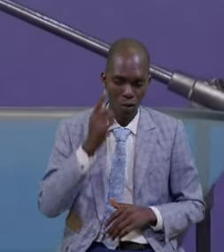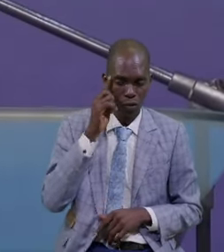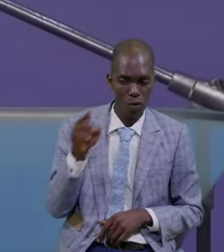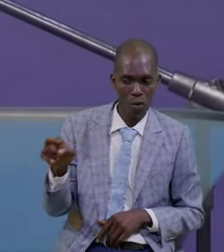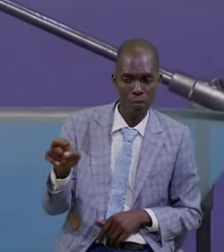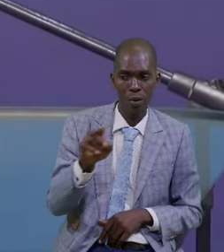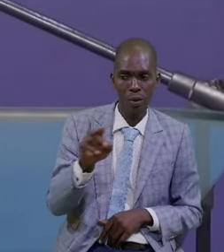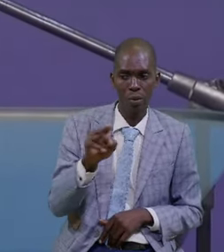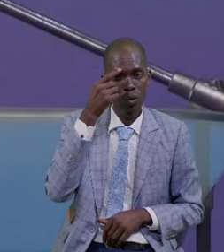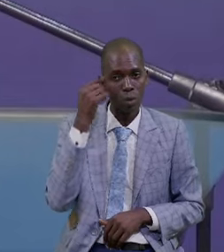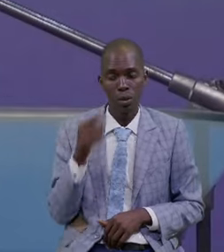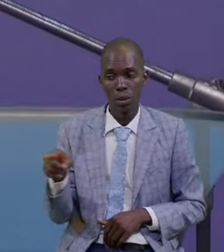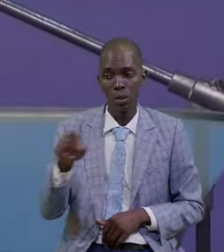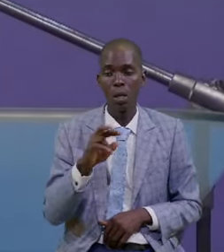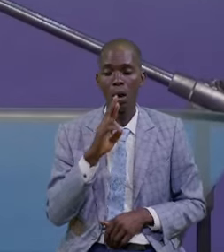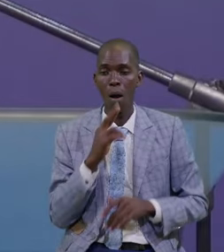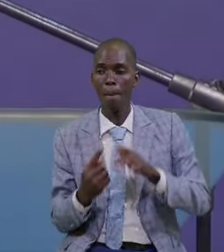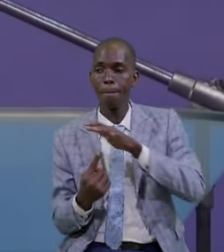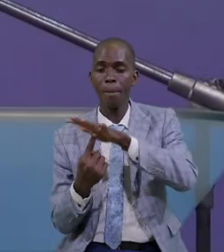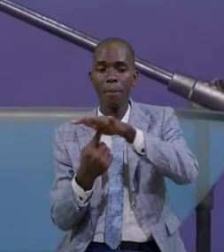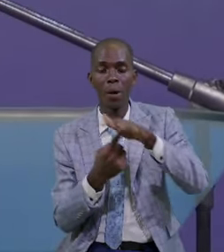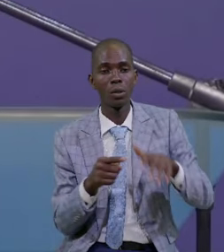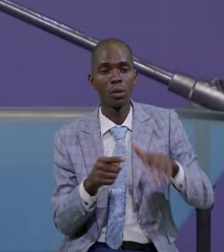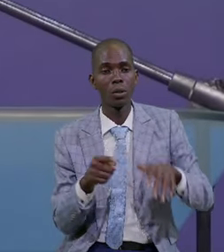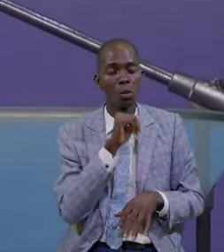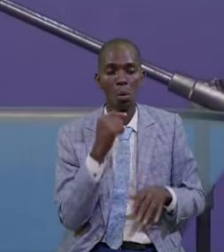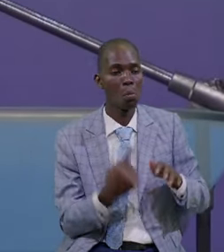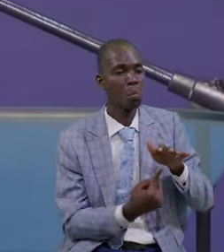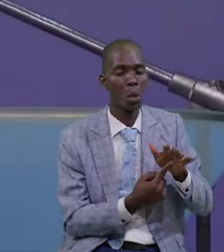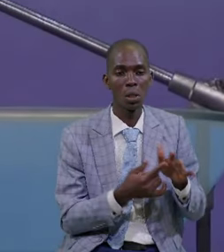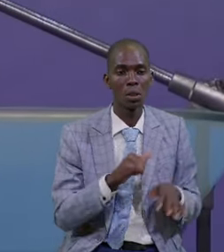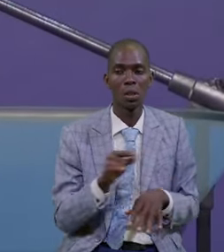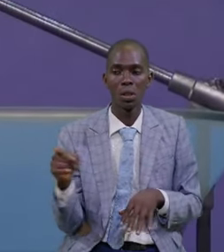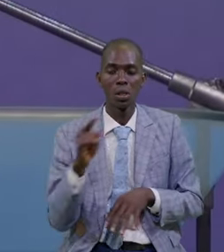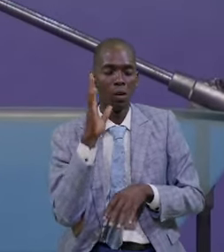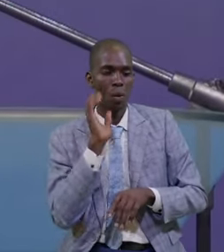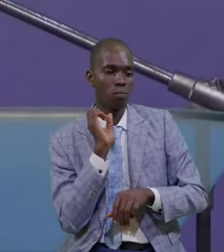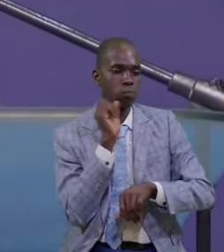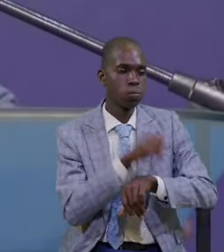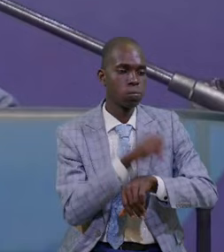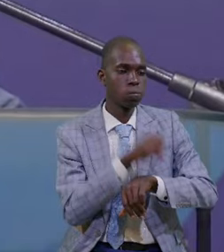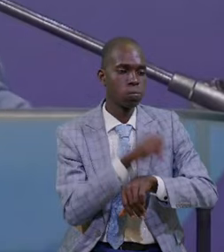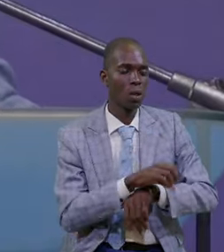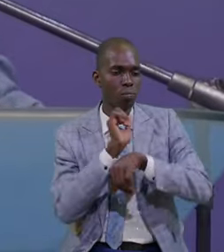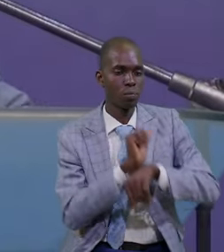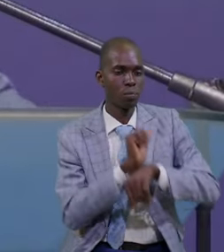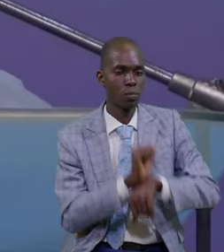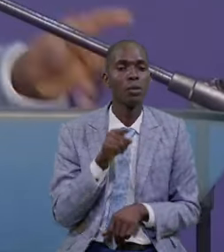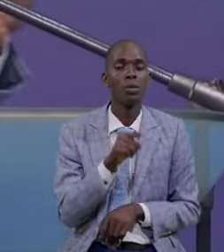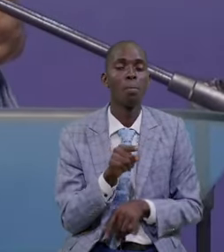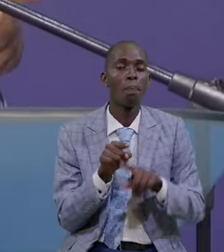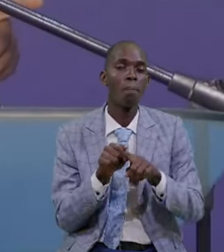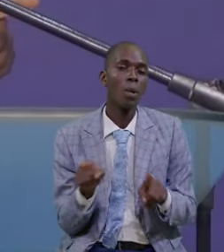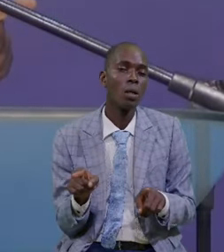known. You are not known. They'll subdue you and submerge you. But